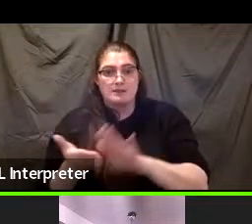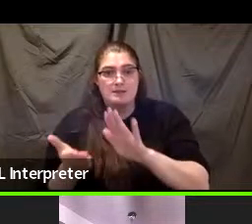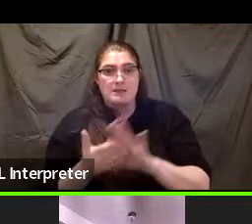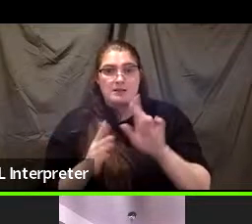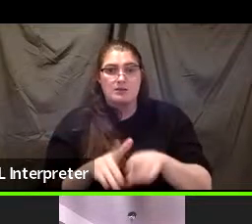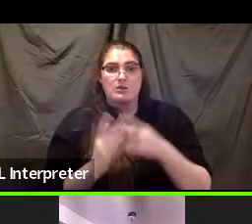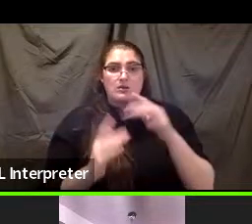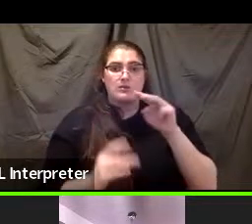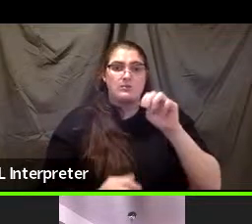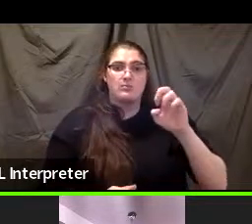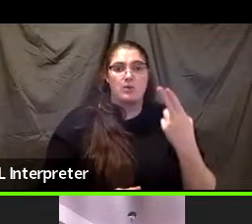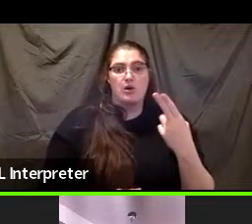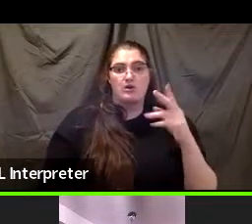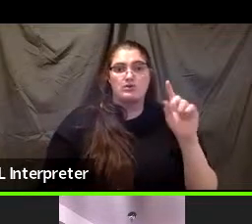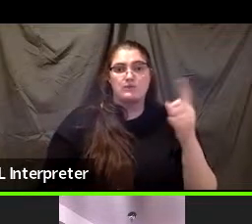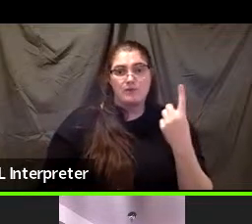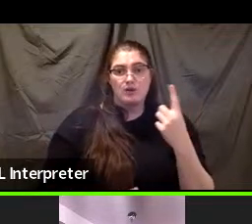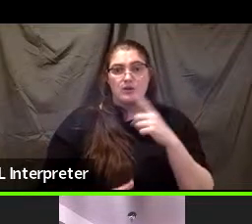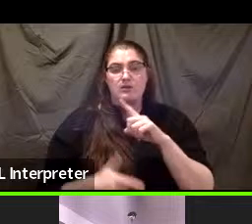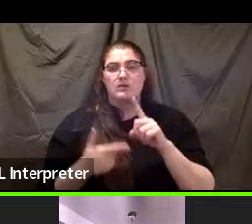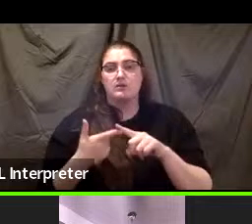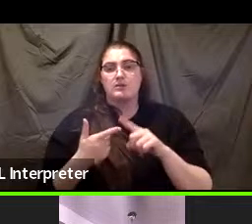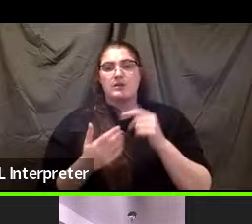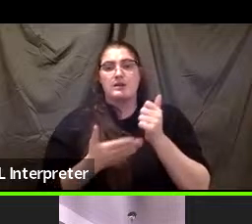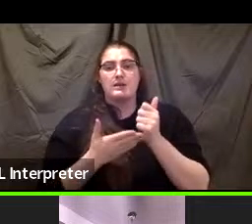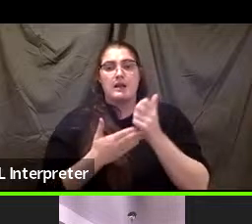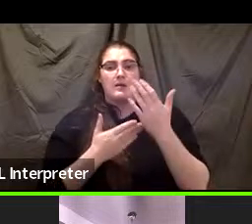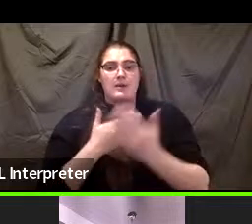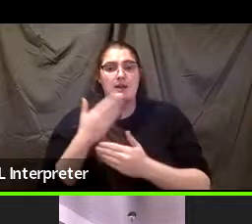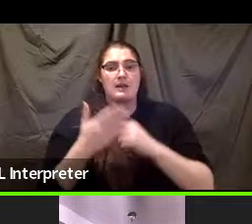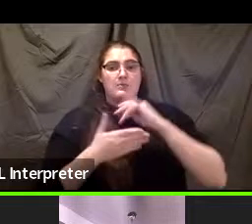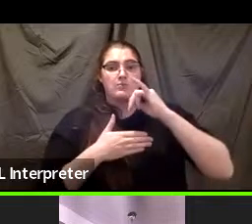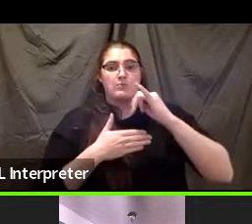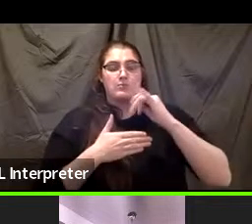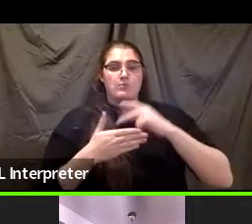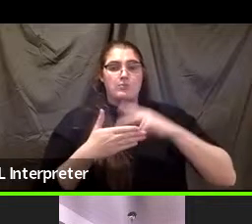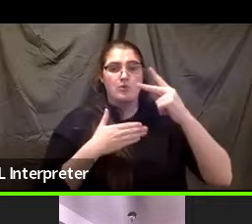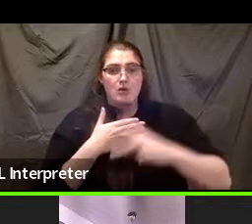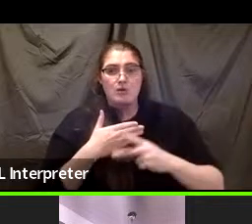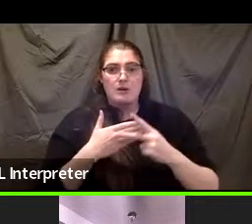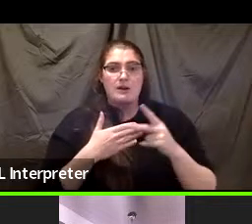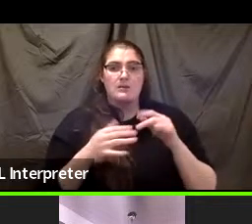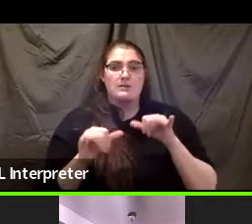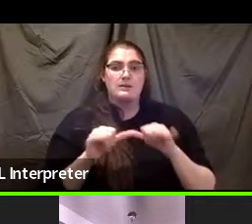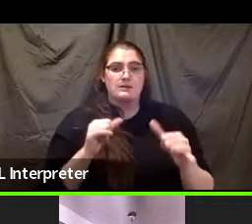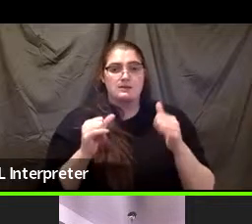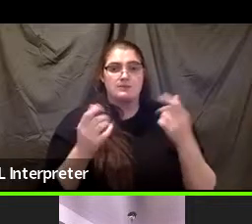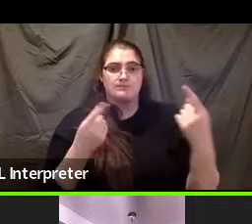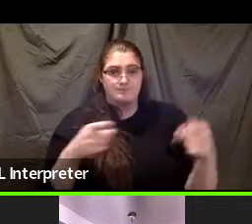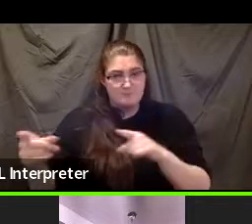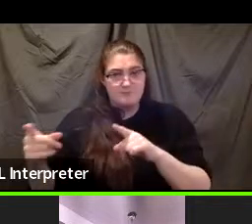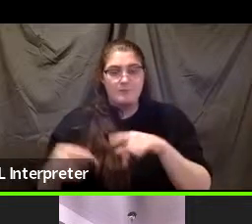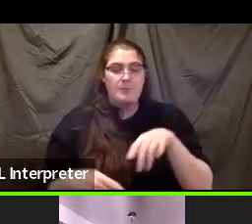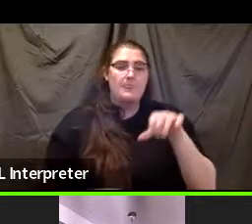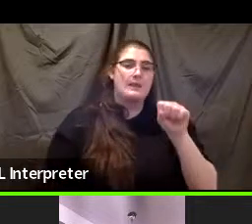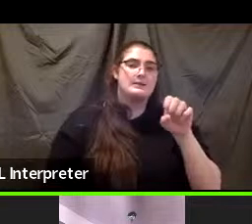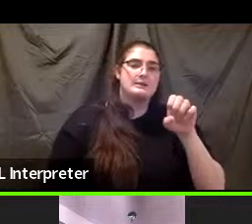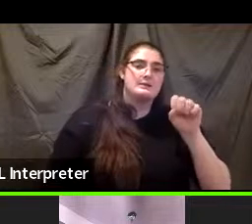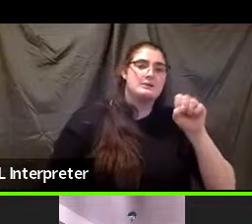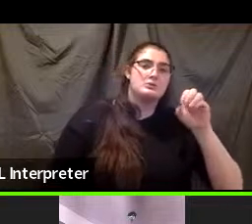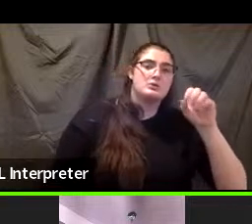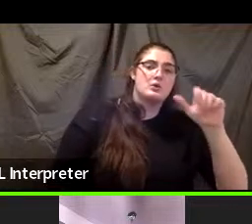1st. The Helping Hands program is still viable. CSOSA has streamlined